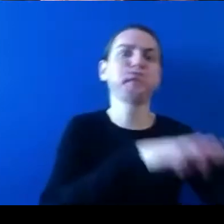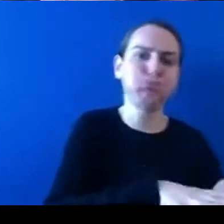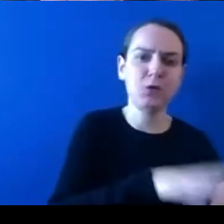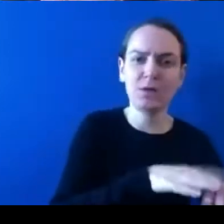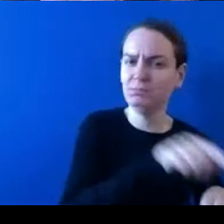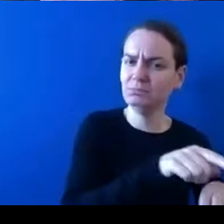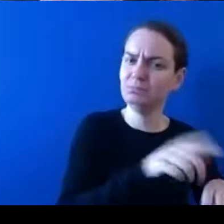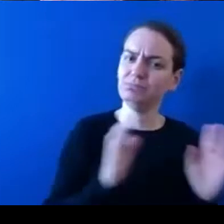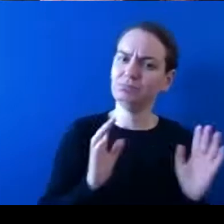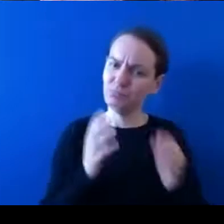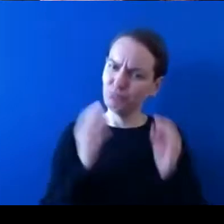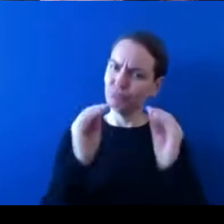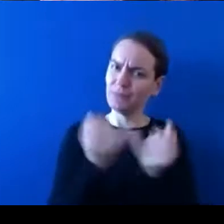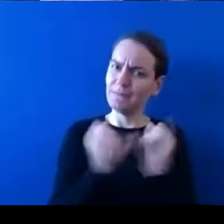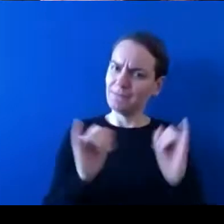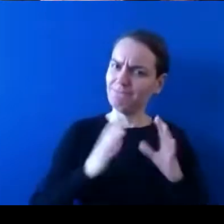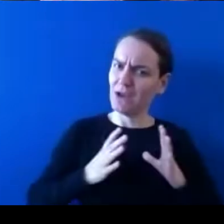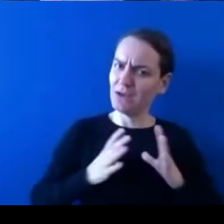experience?